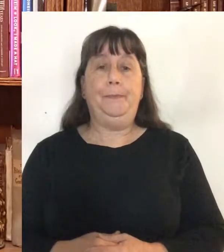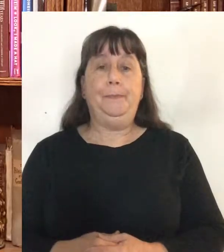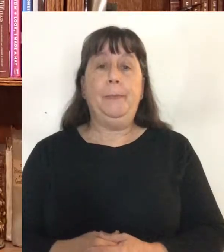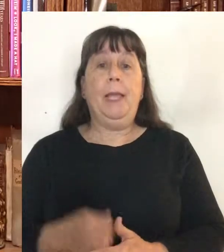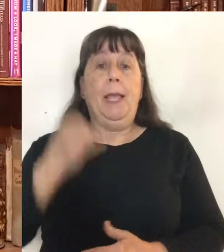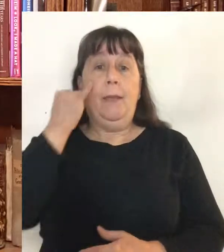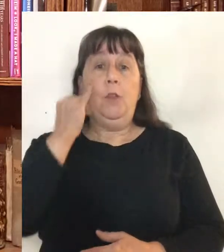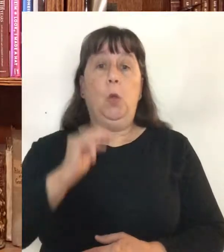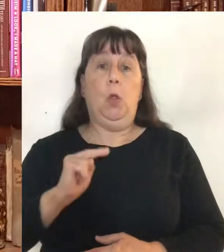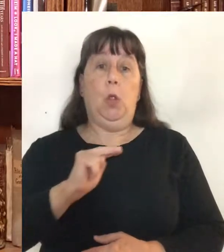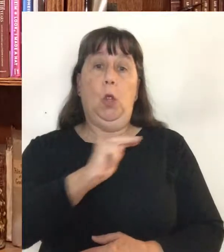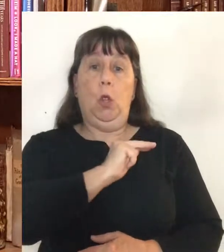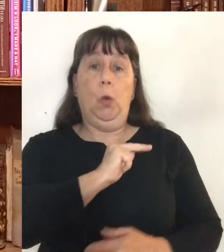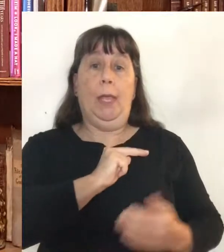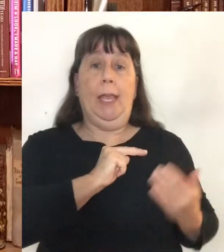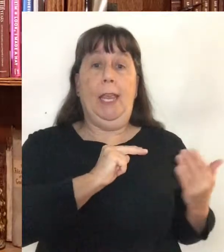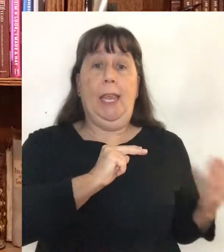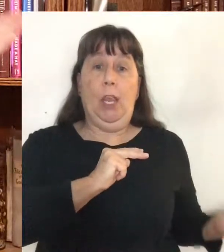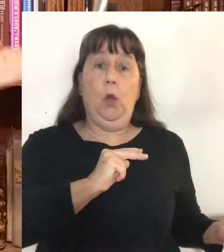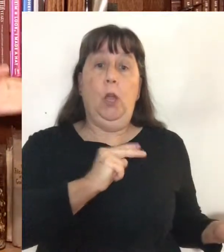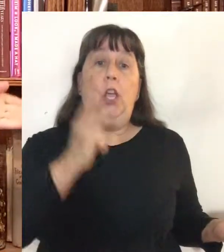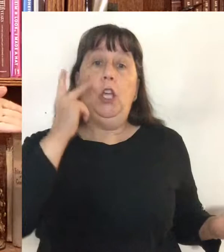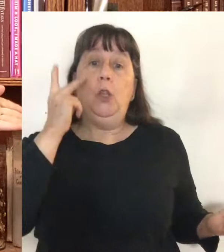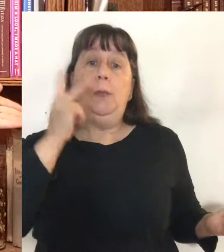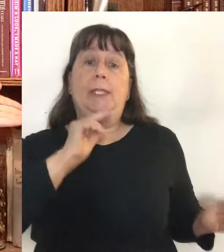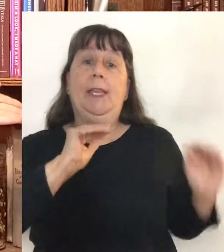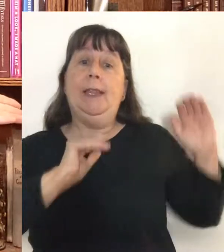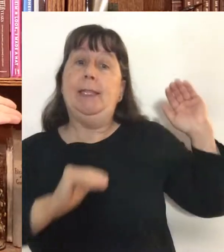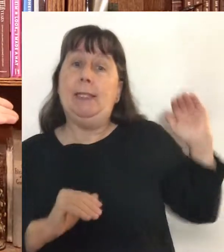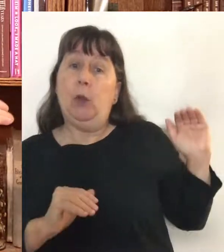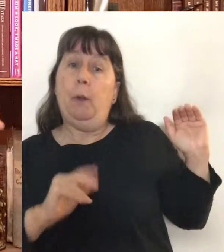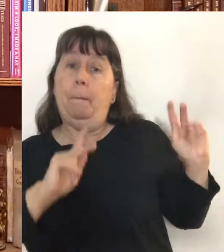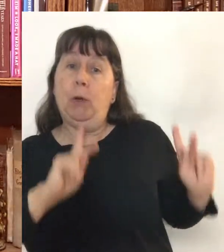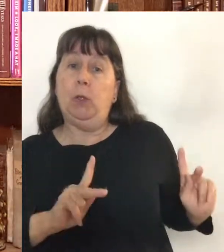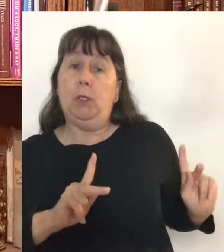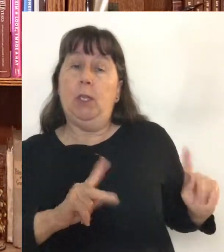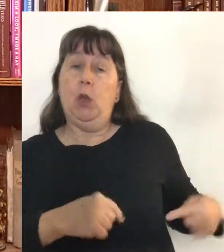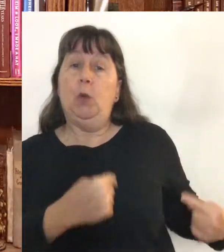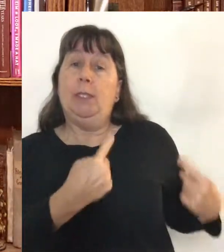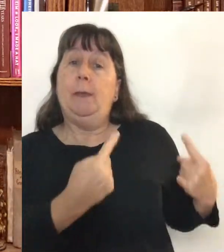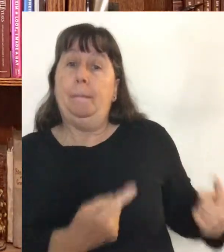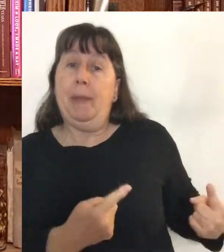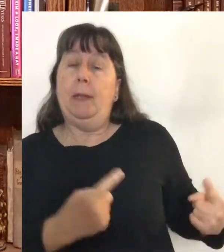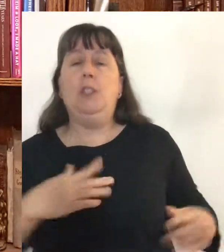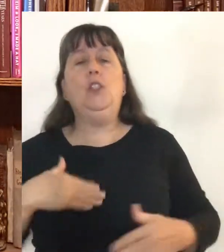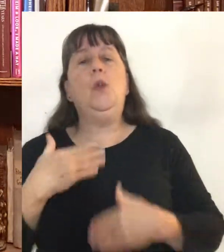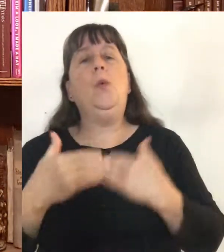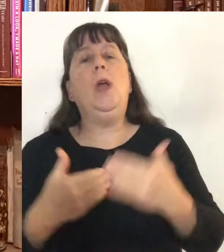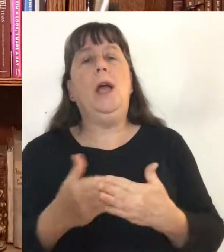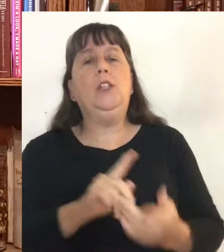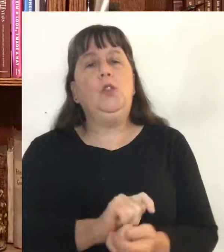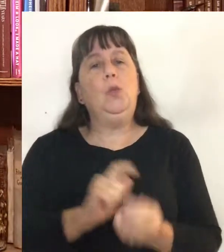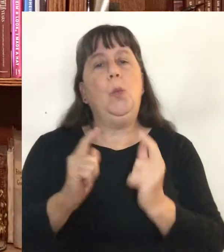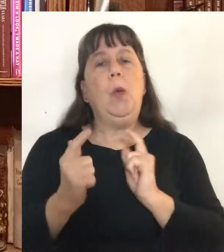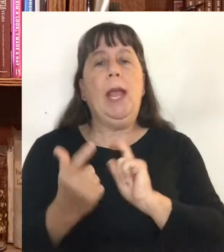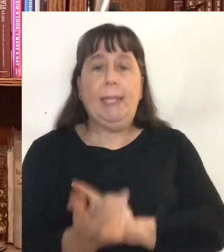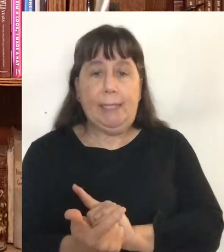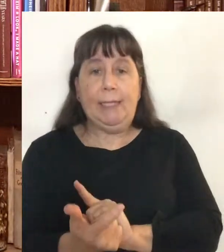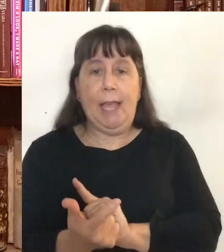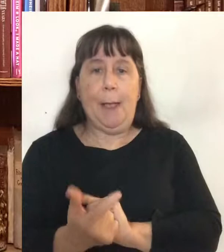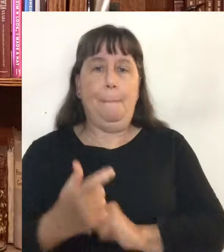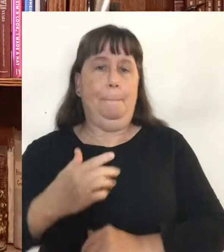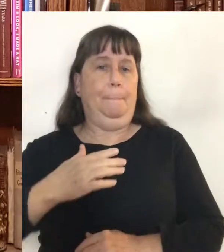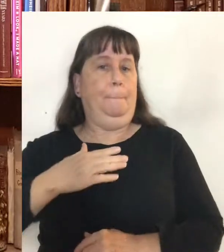So, if you look here, you will see this little person who has been so kind as